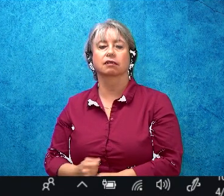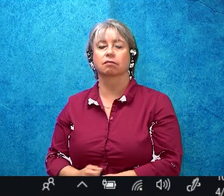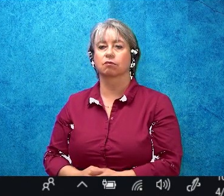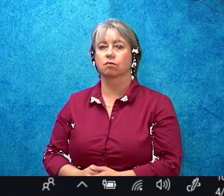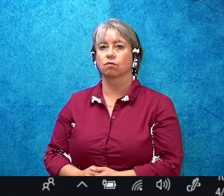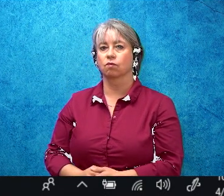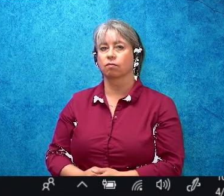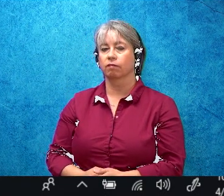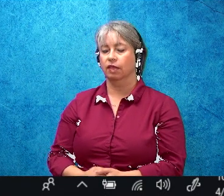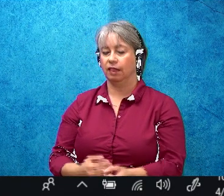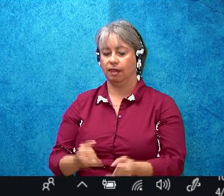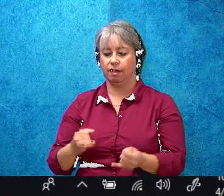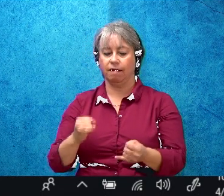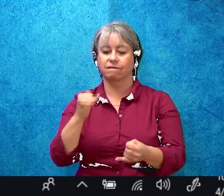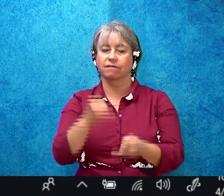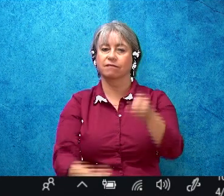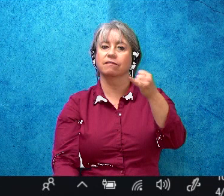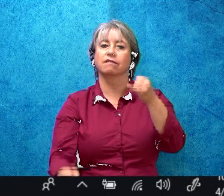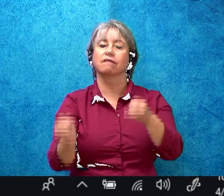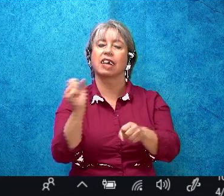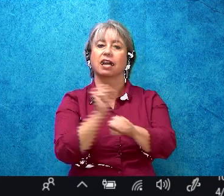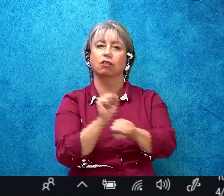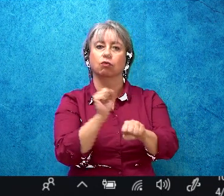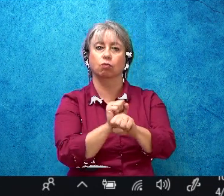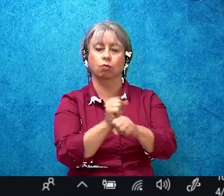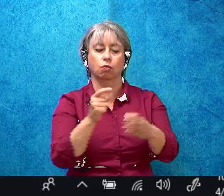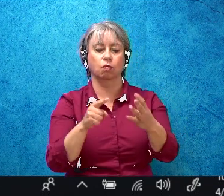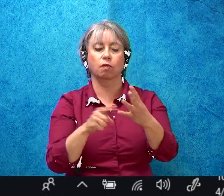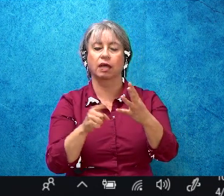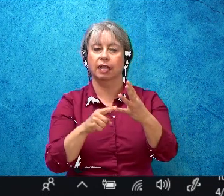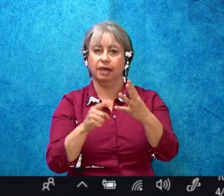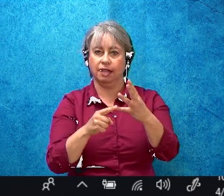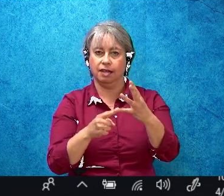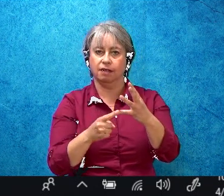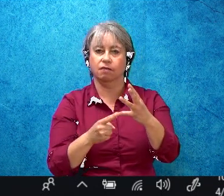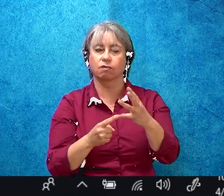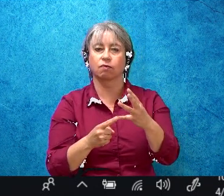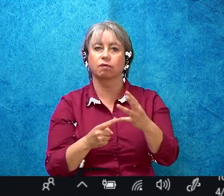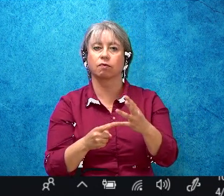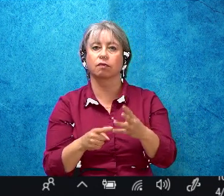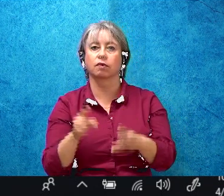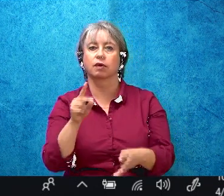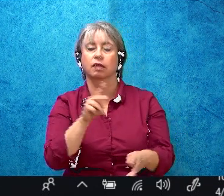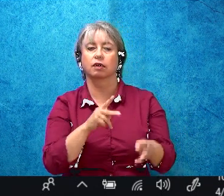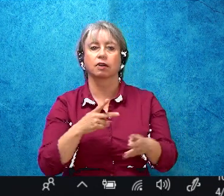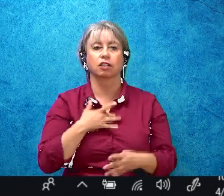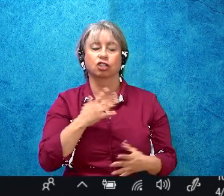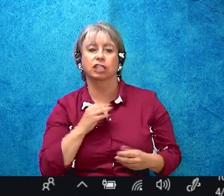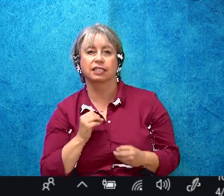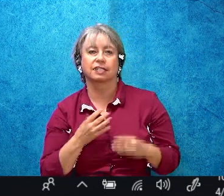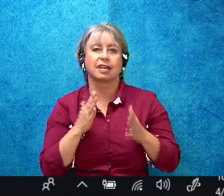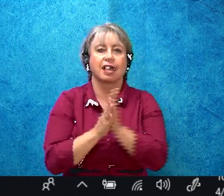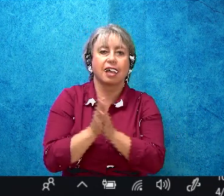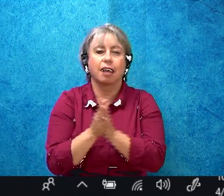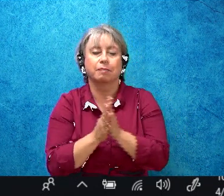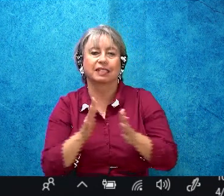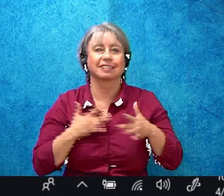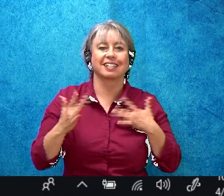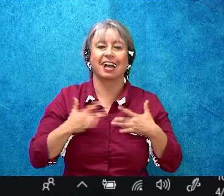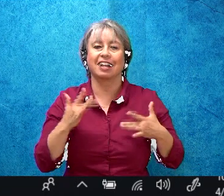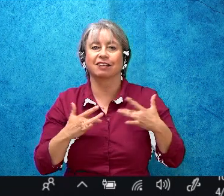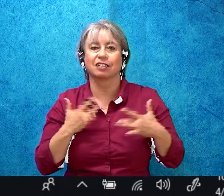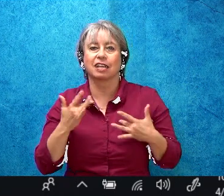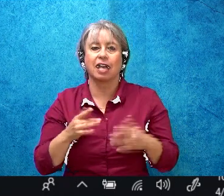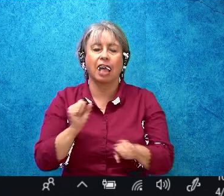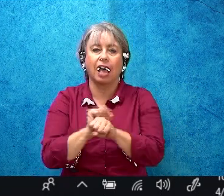All right, so her final task, totally right at the end, she's feeling pumped. She's like, I do this. I've had